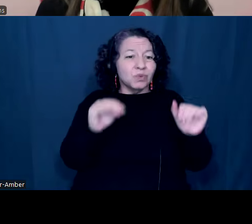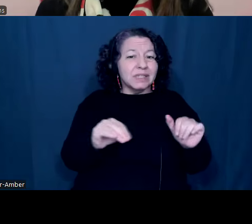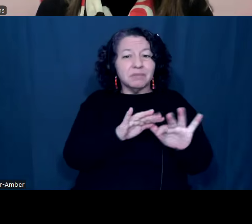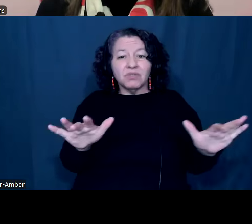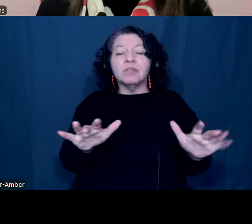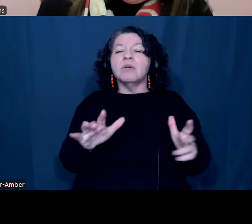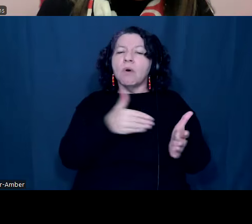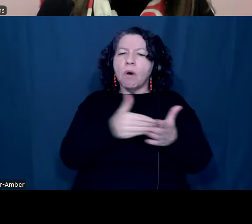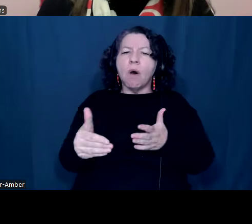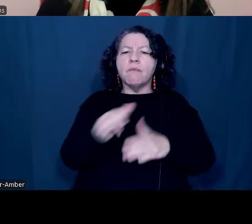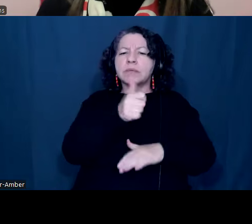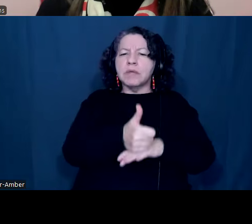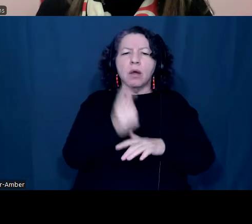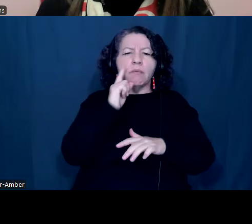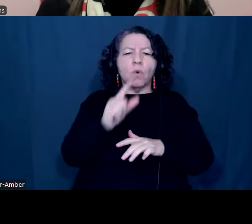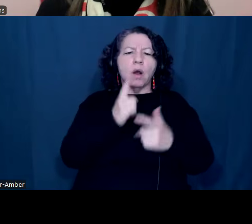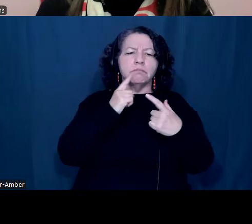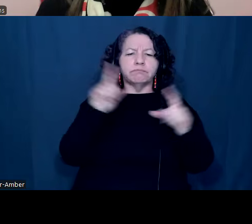efficiency and outcomes.